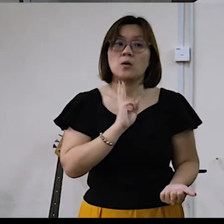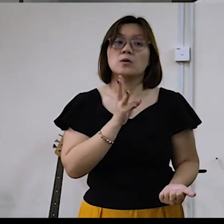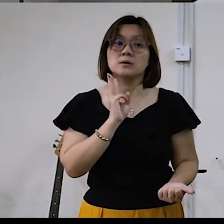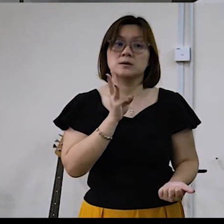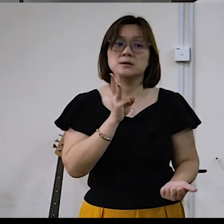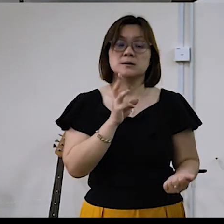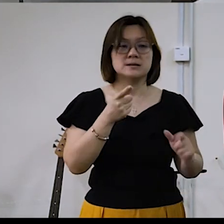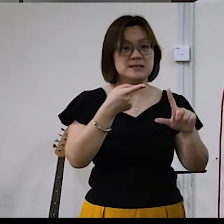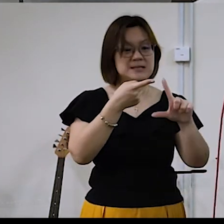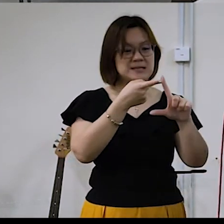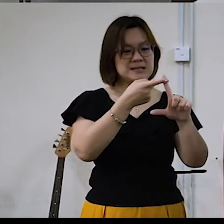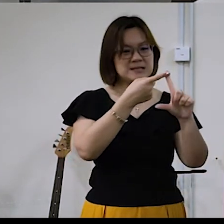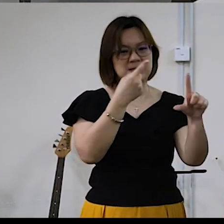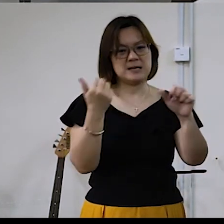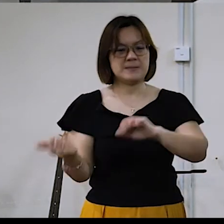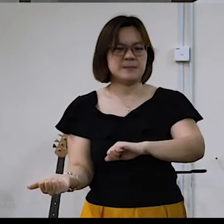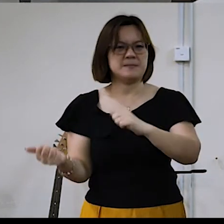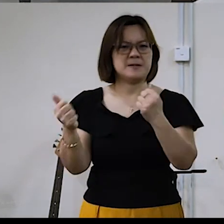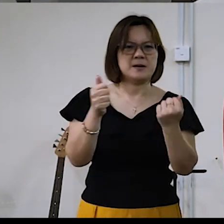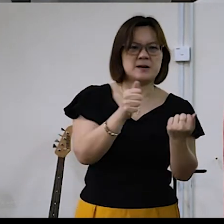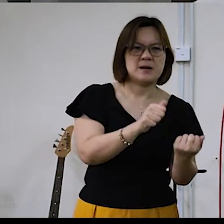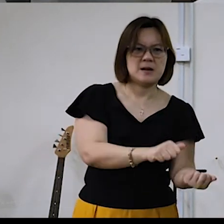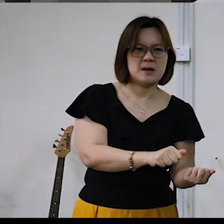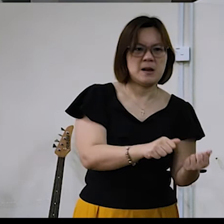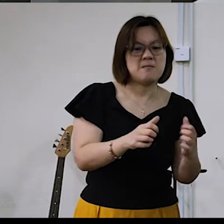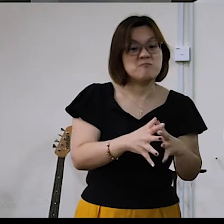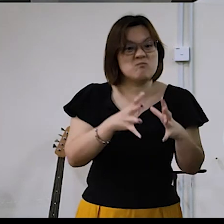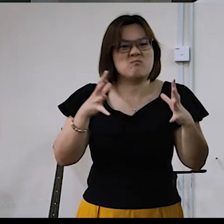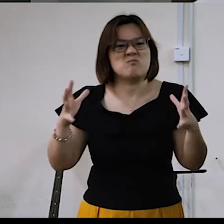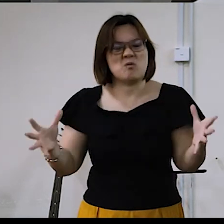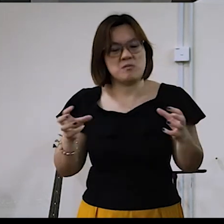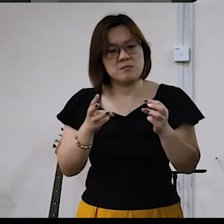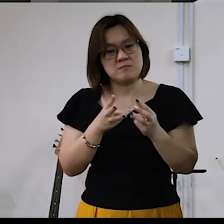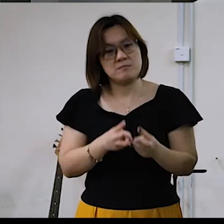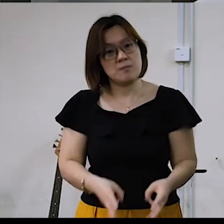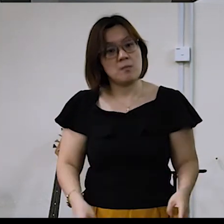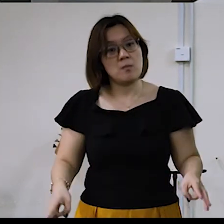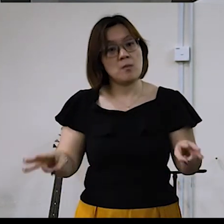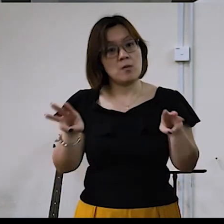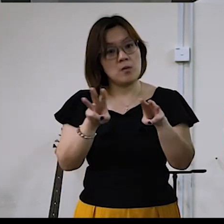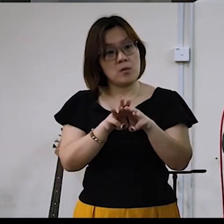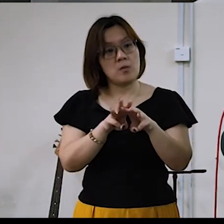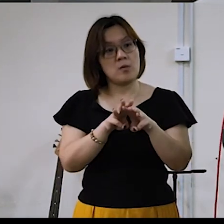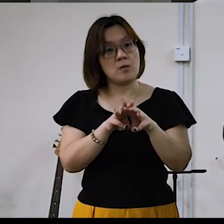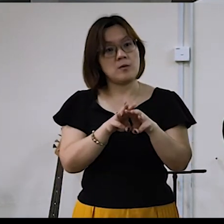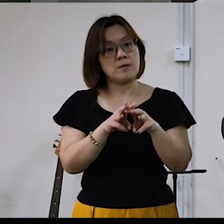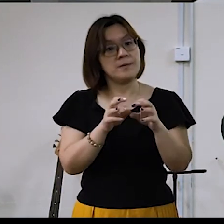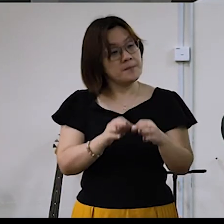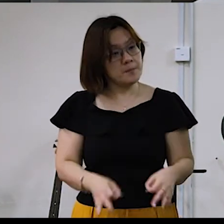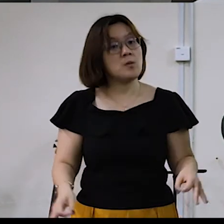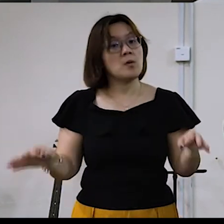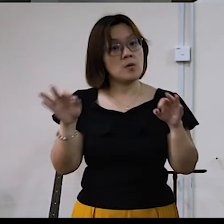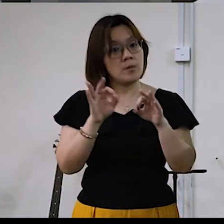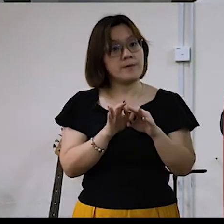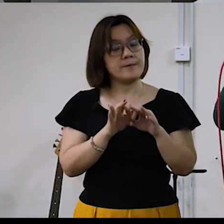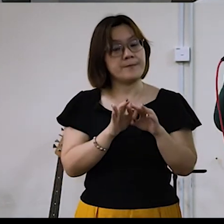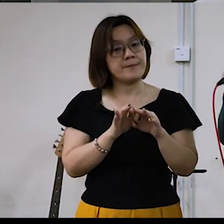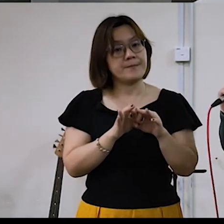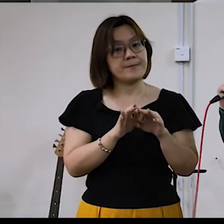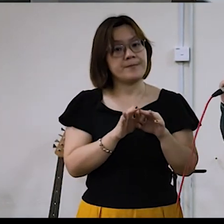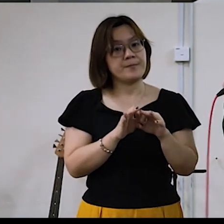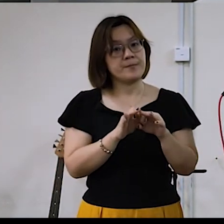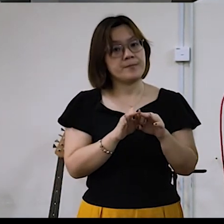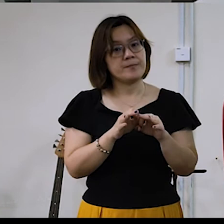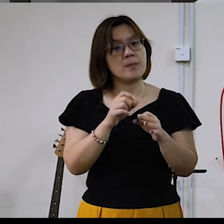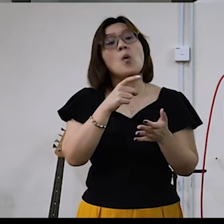second baptism is more important than the first one. Is the first baptism important? Yes. But the second one is